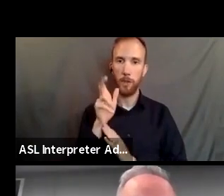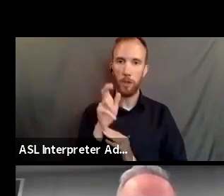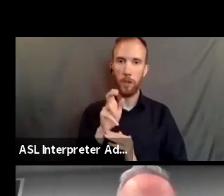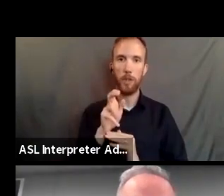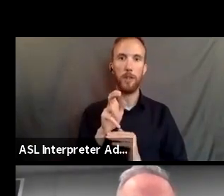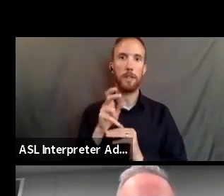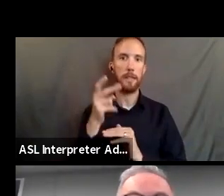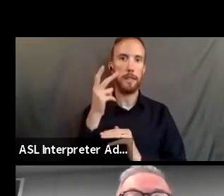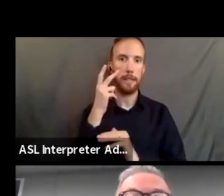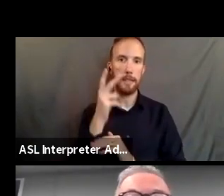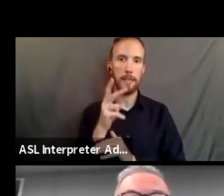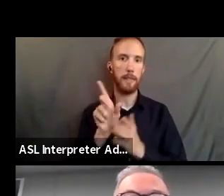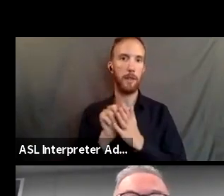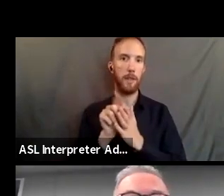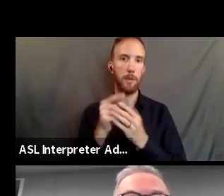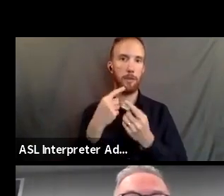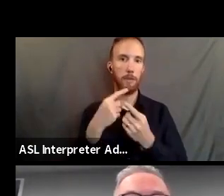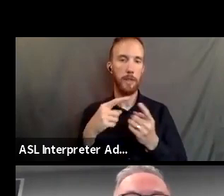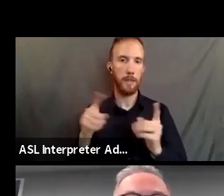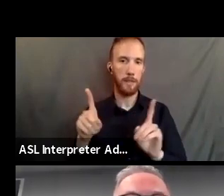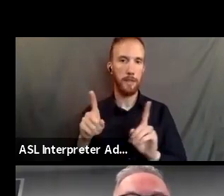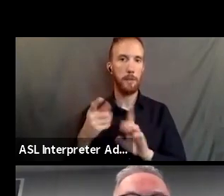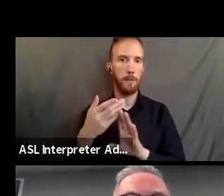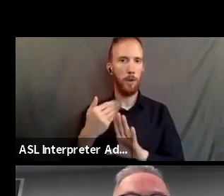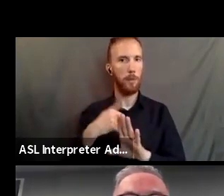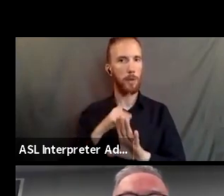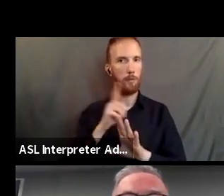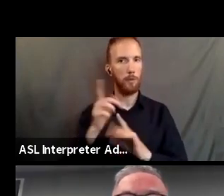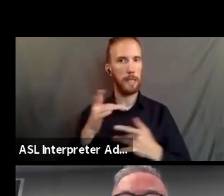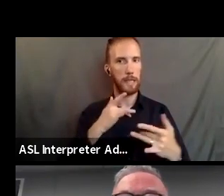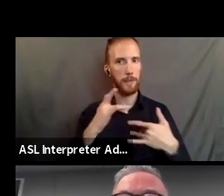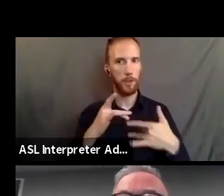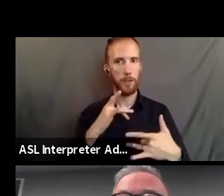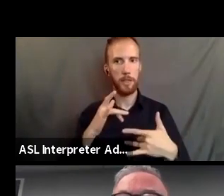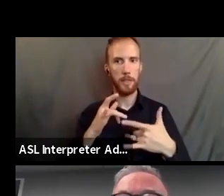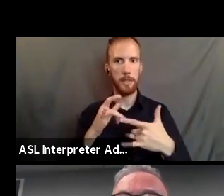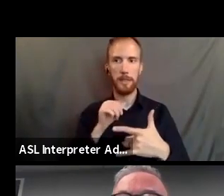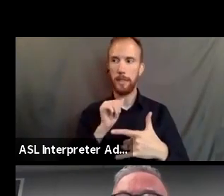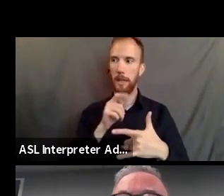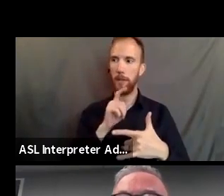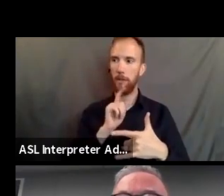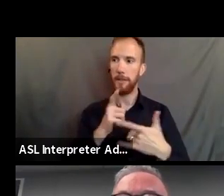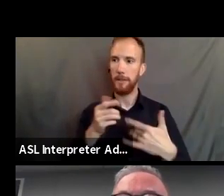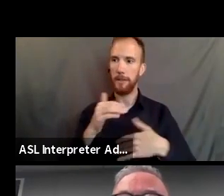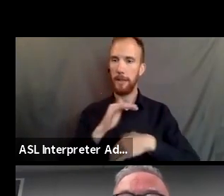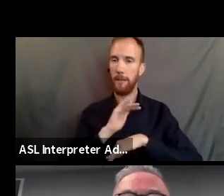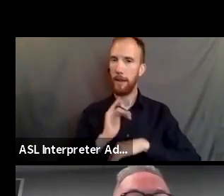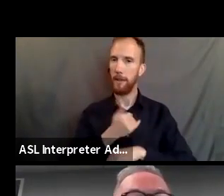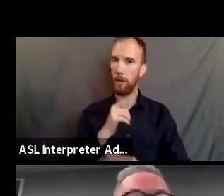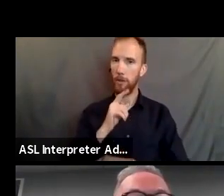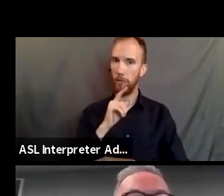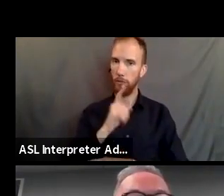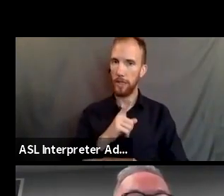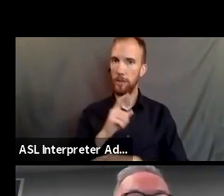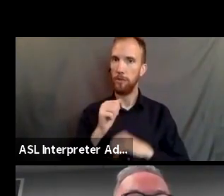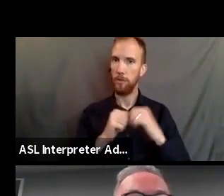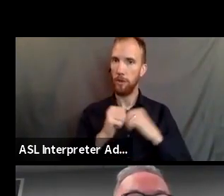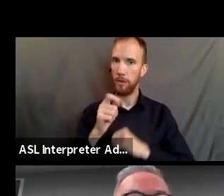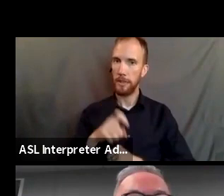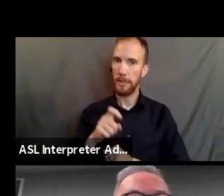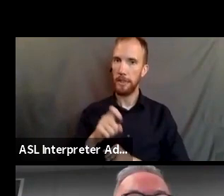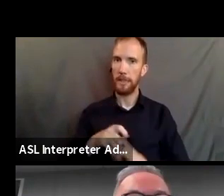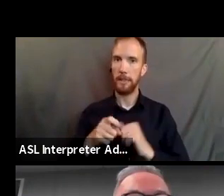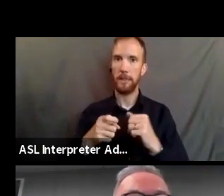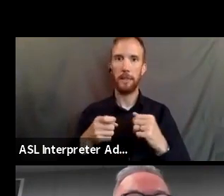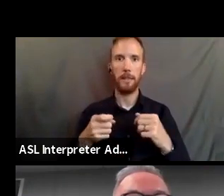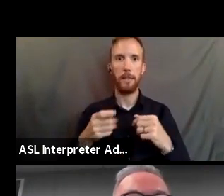alderman matt gaucher we are very concerned it does not appear to address our true structural deficiencies nor are they detached crumbly